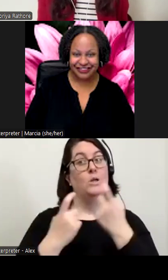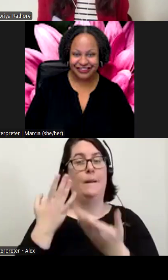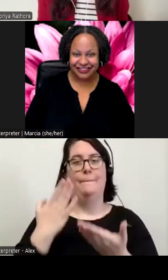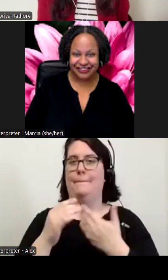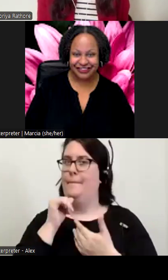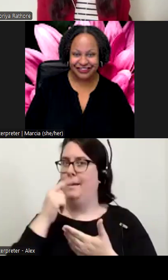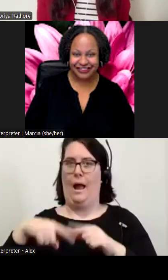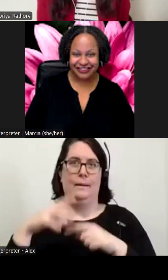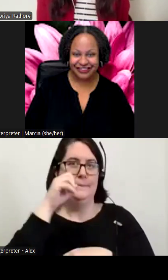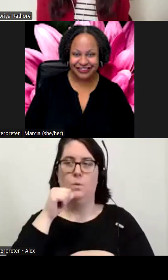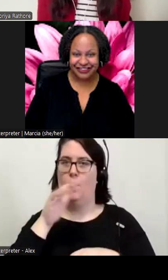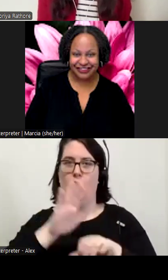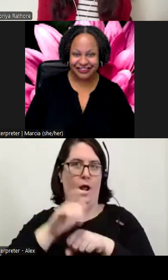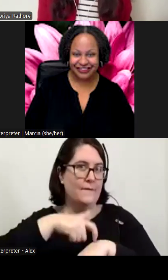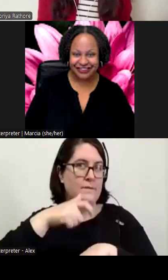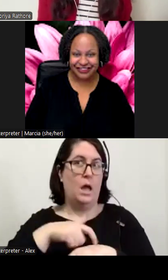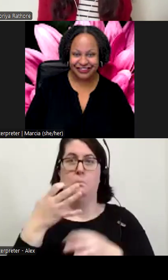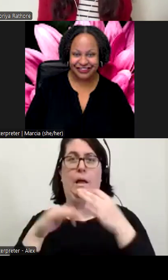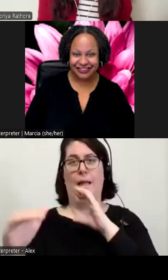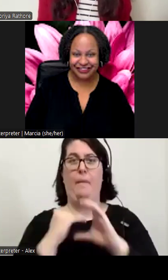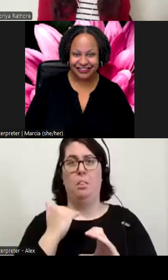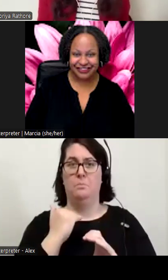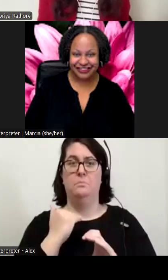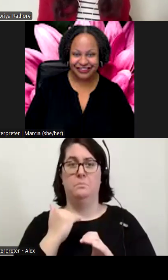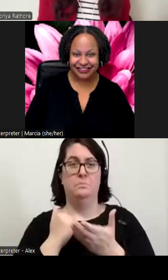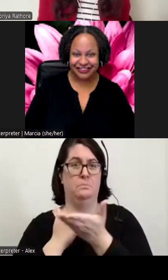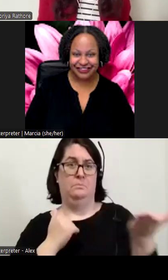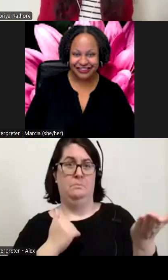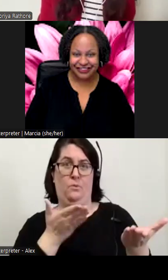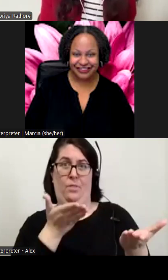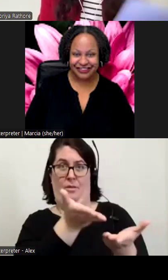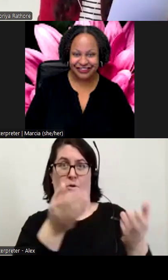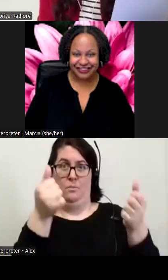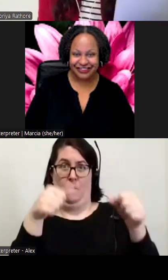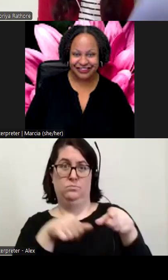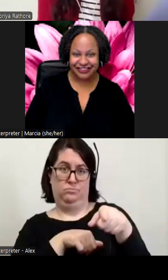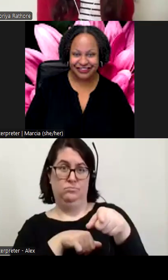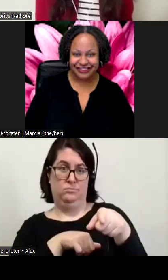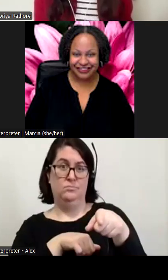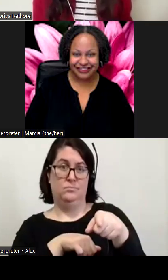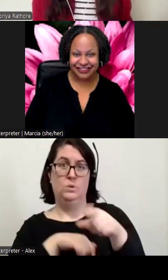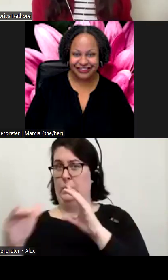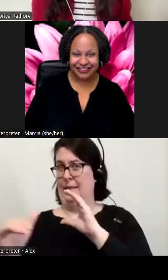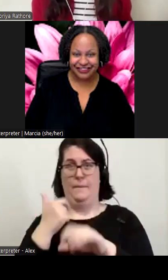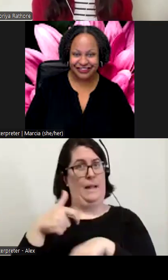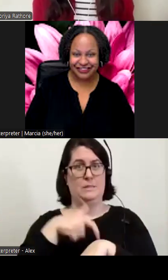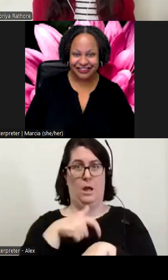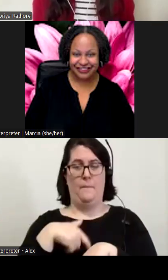Q&A today, send me an email. It's up on the screen, and I will make sure that I get to it.